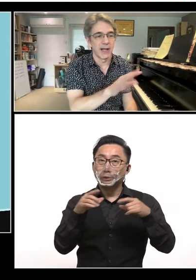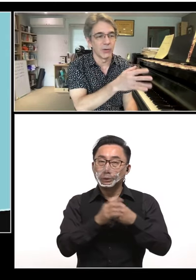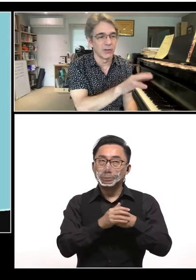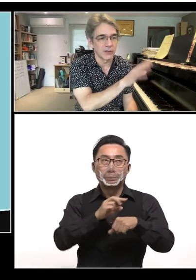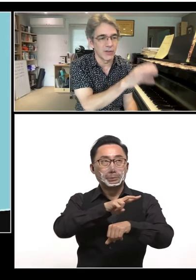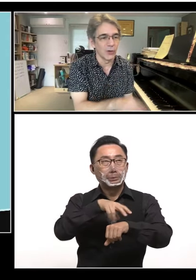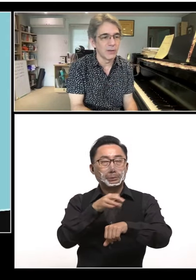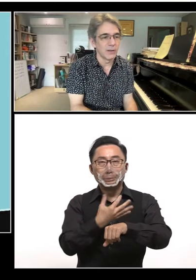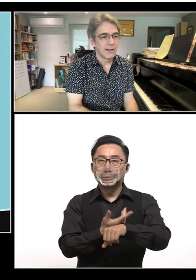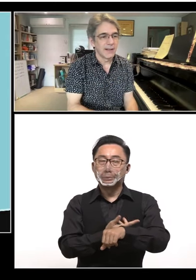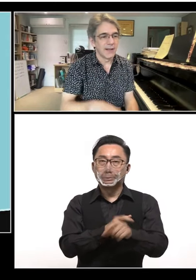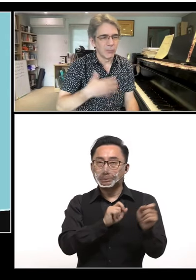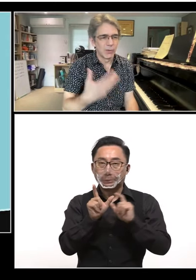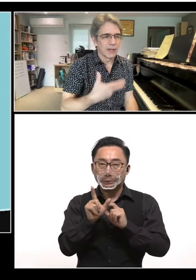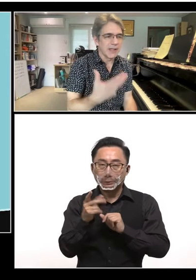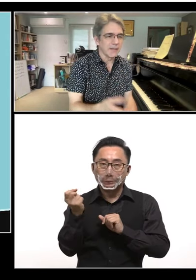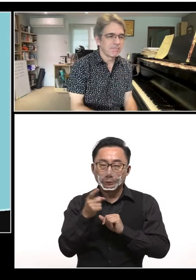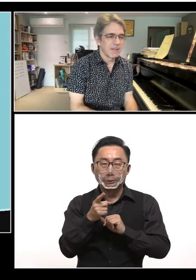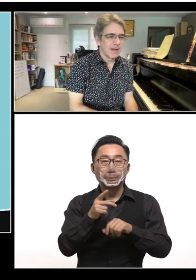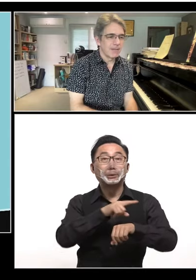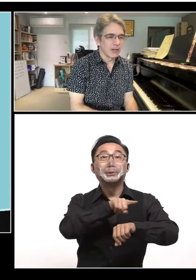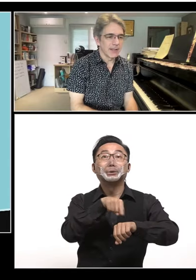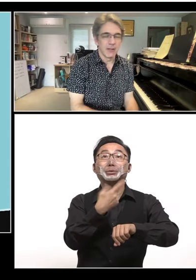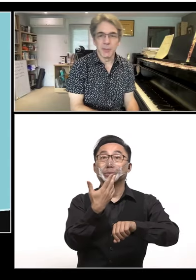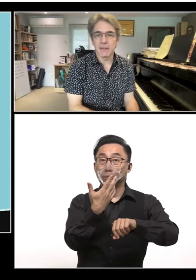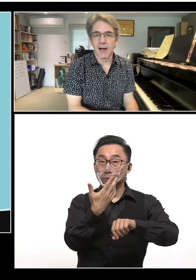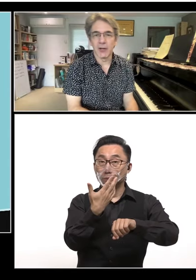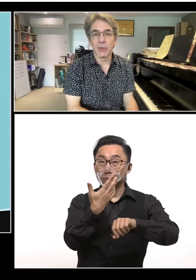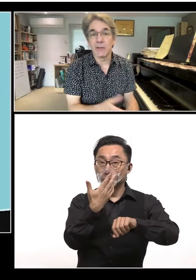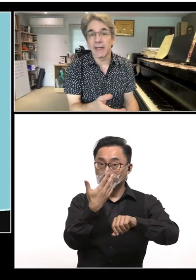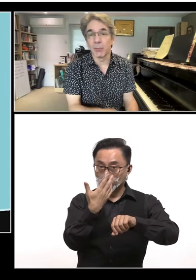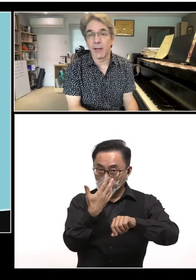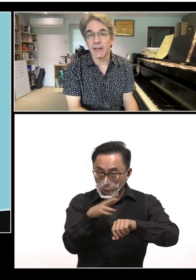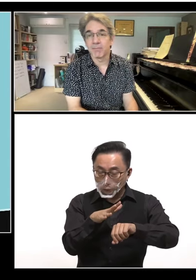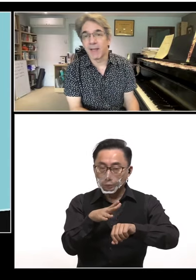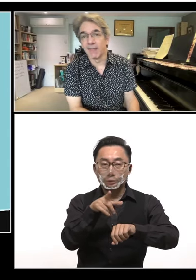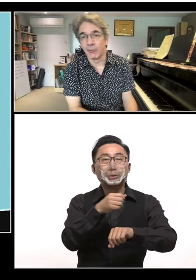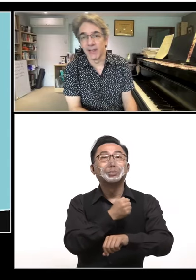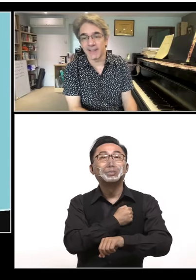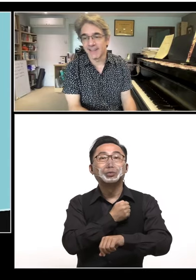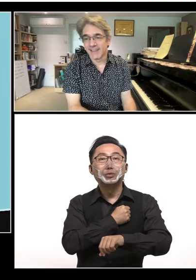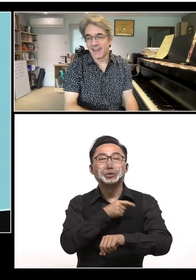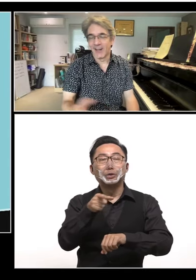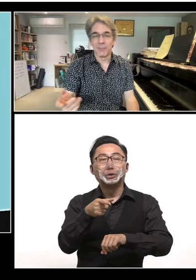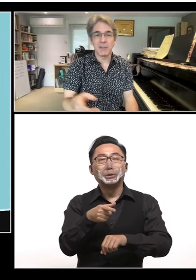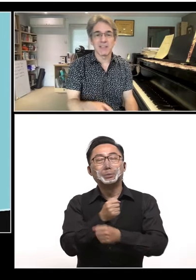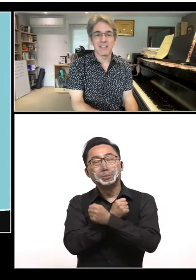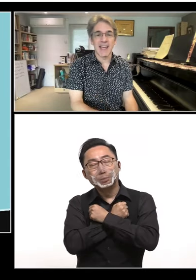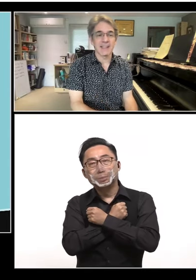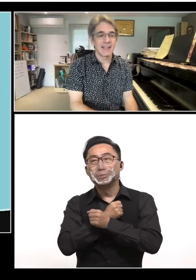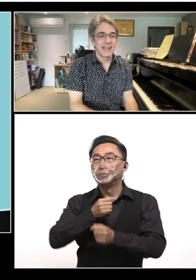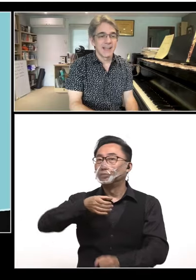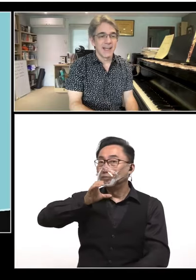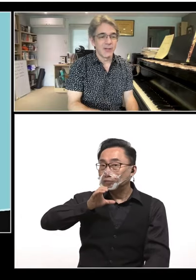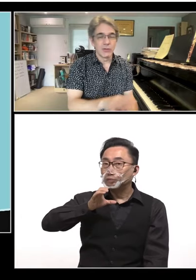about an hour or so, when we were getting, I felt like a little bit tired, we would take a break, have a drink, maybe a